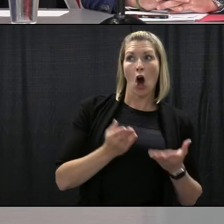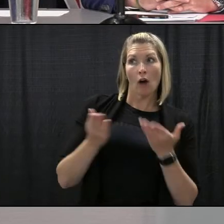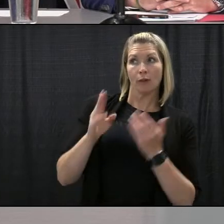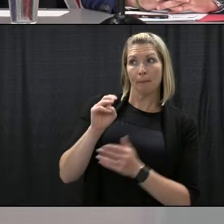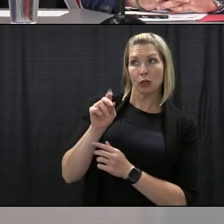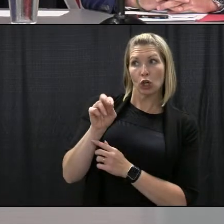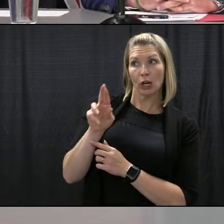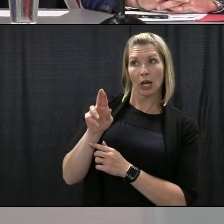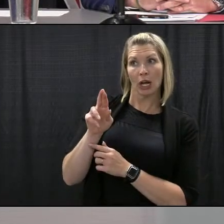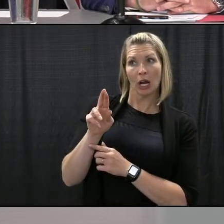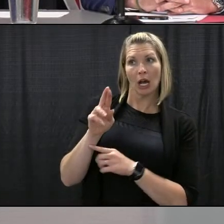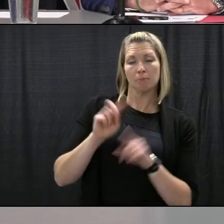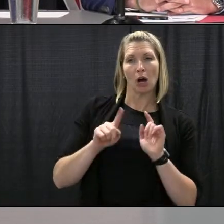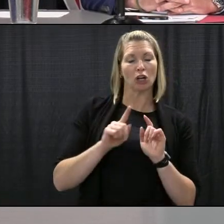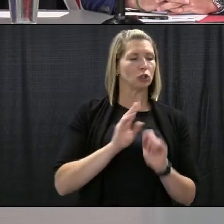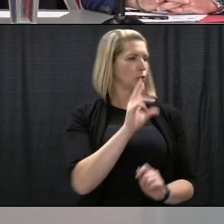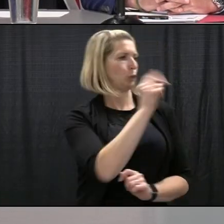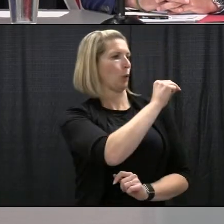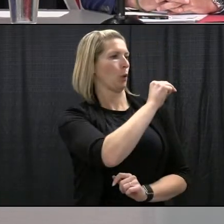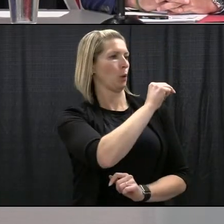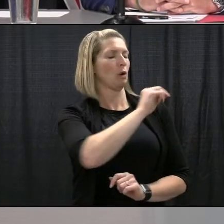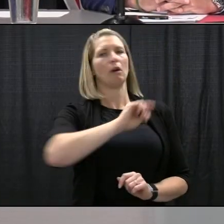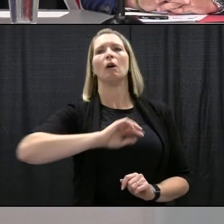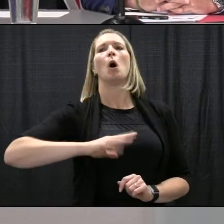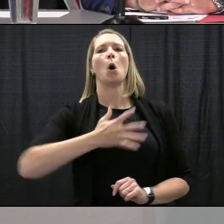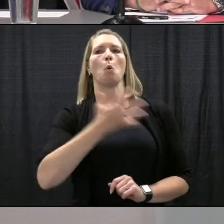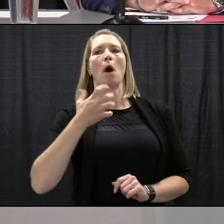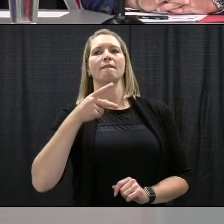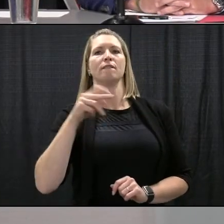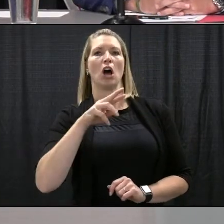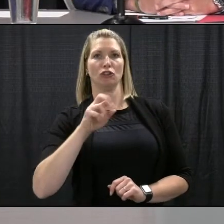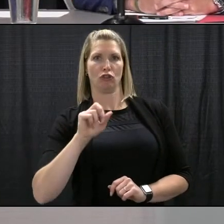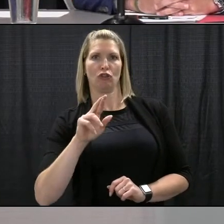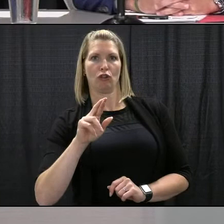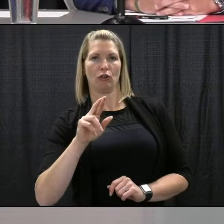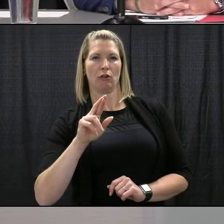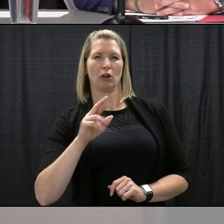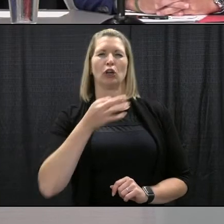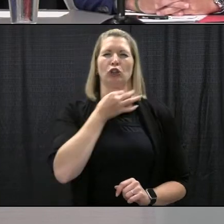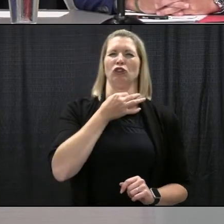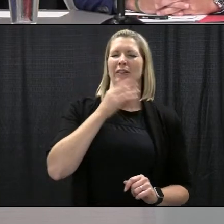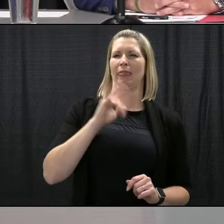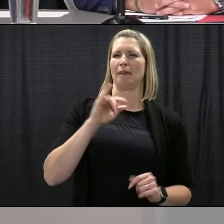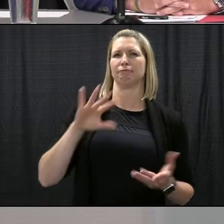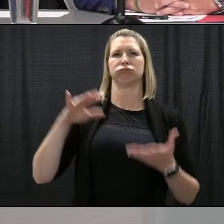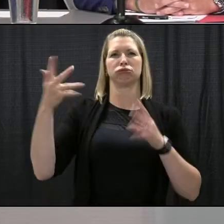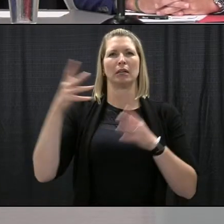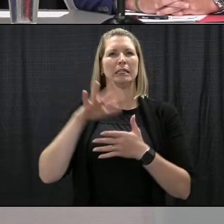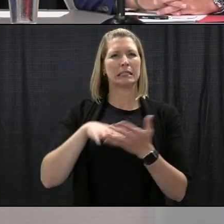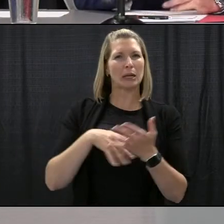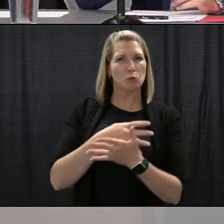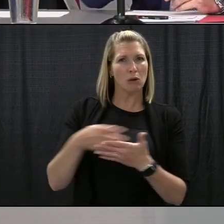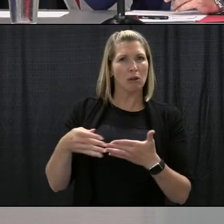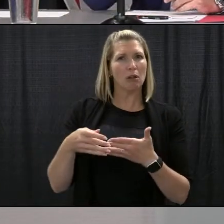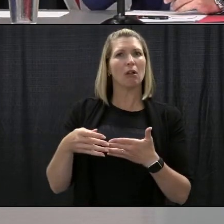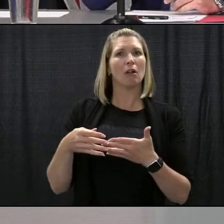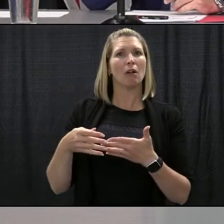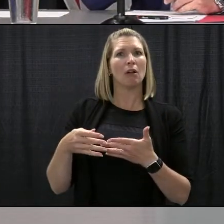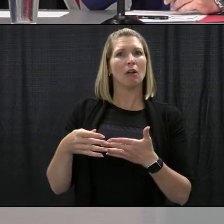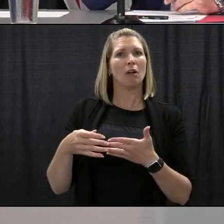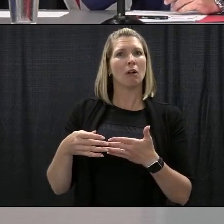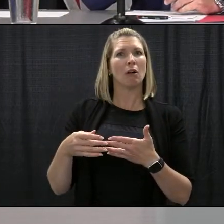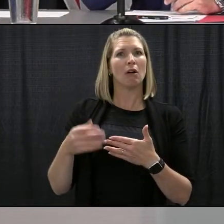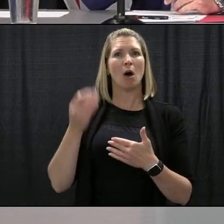want Pfizer. Is it possible to say how frequently this is happening, and is it affecting our plans to our target, I guess, of